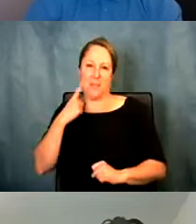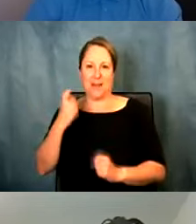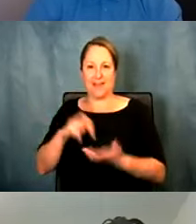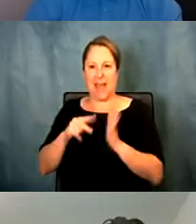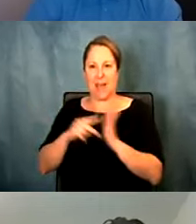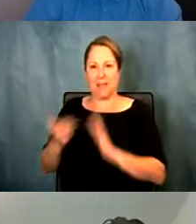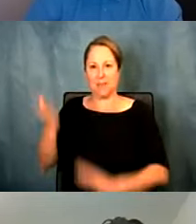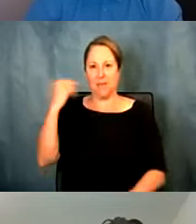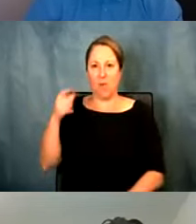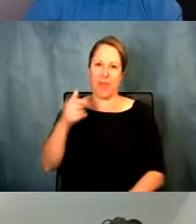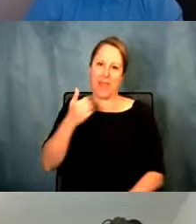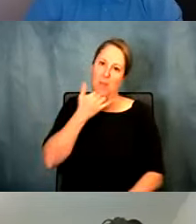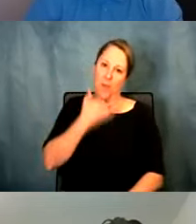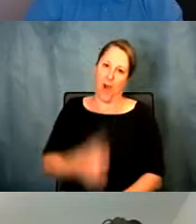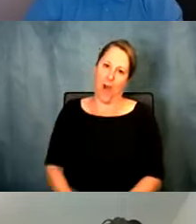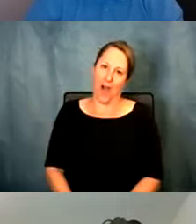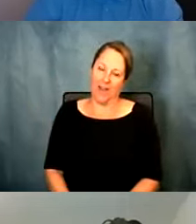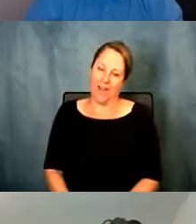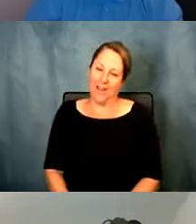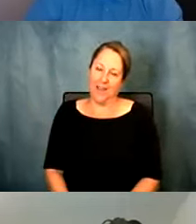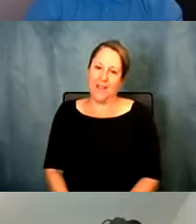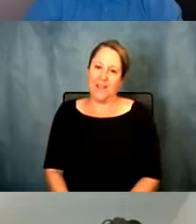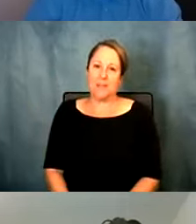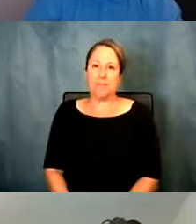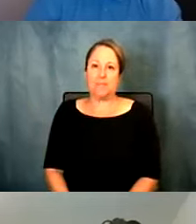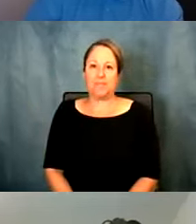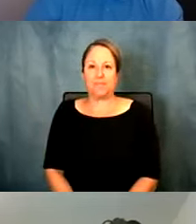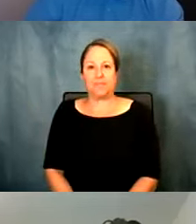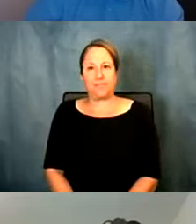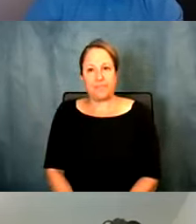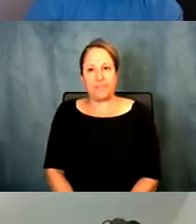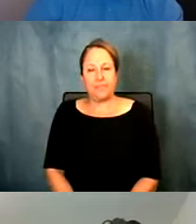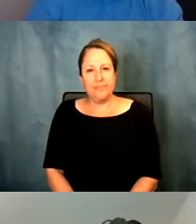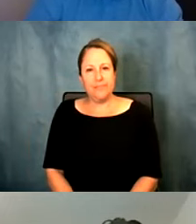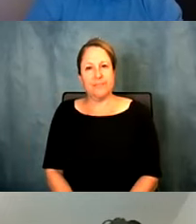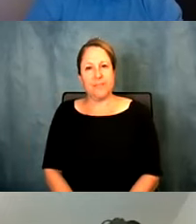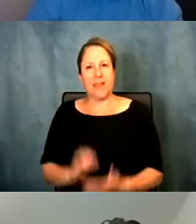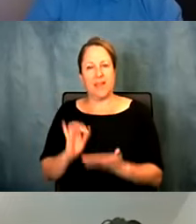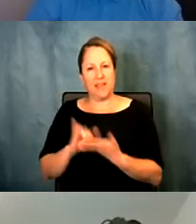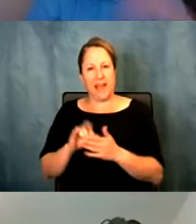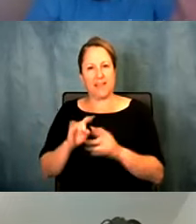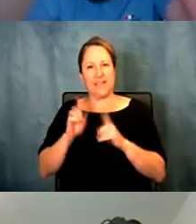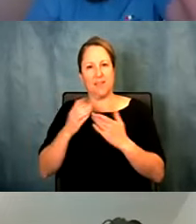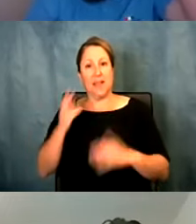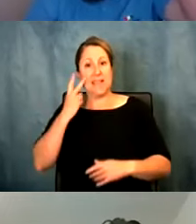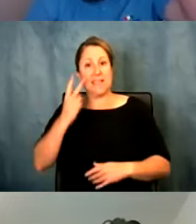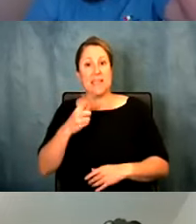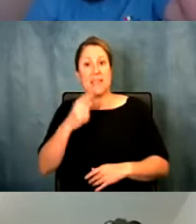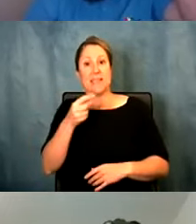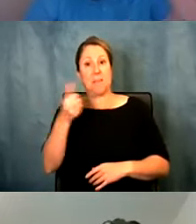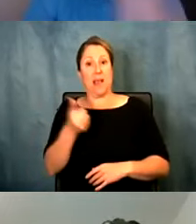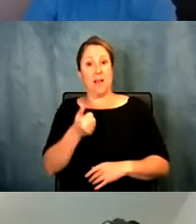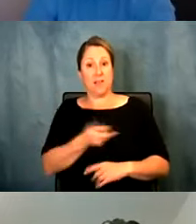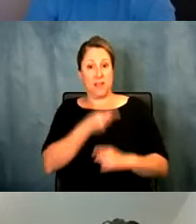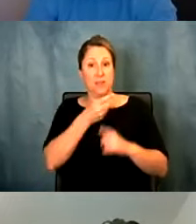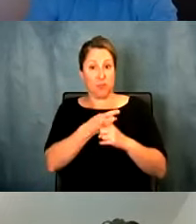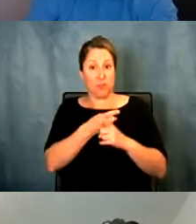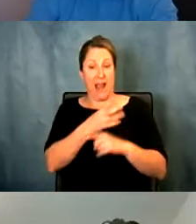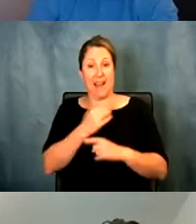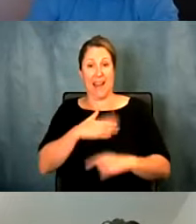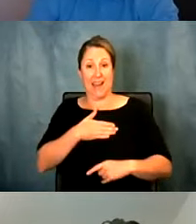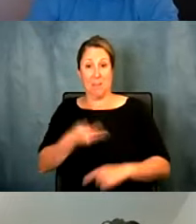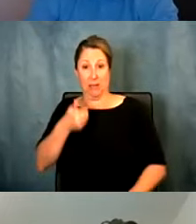was incorrect. Ironically, sometimes that's two very different things. Seeing that something else is right and admitting that you're wrong,